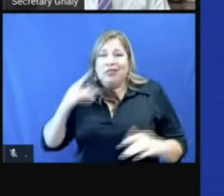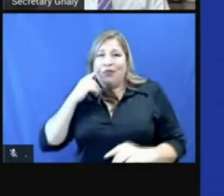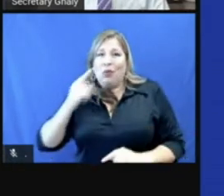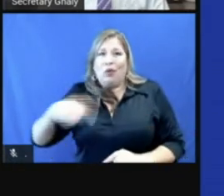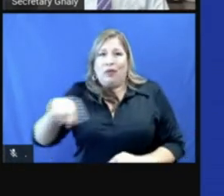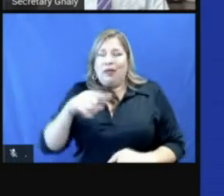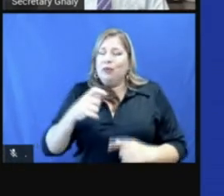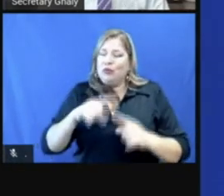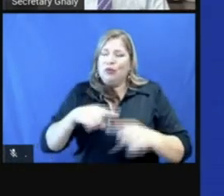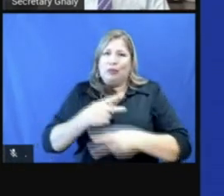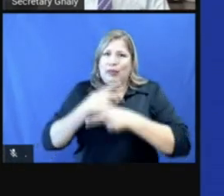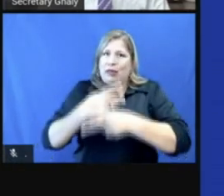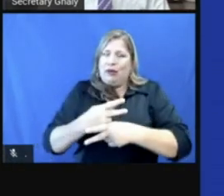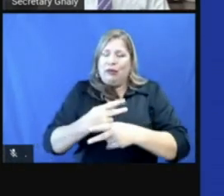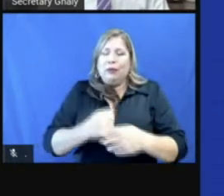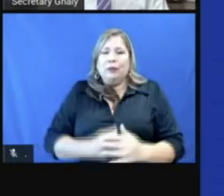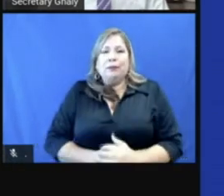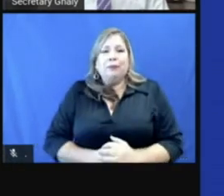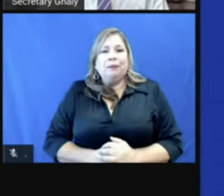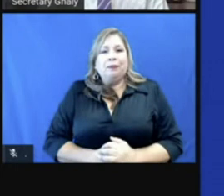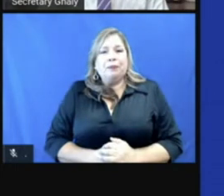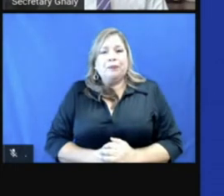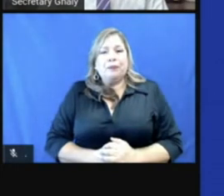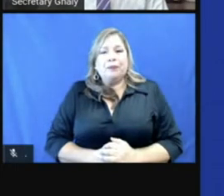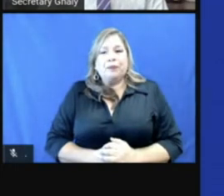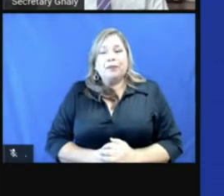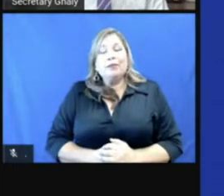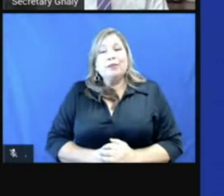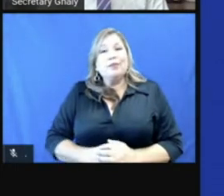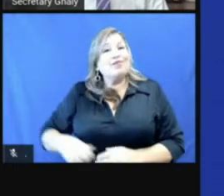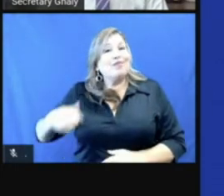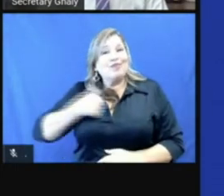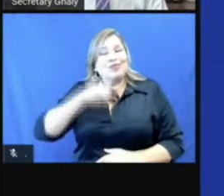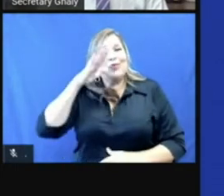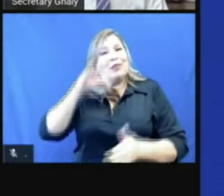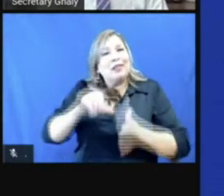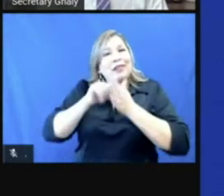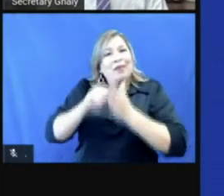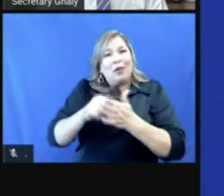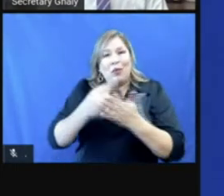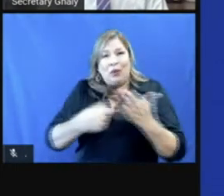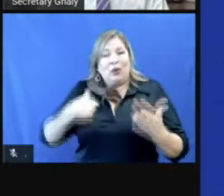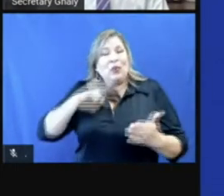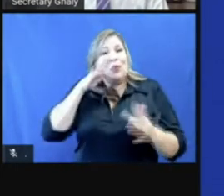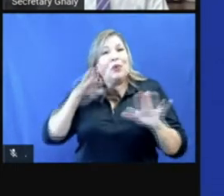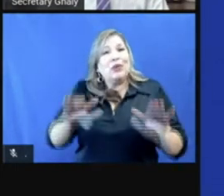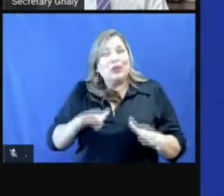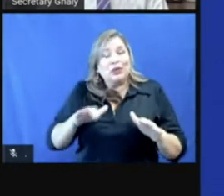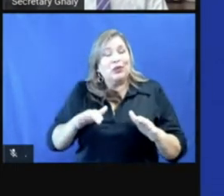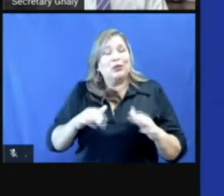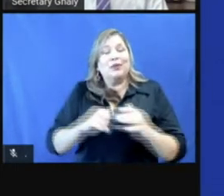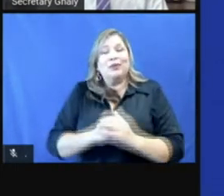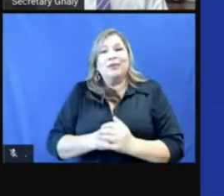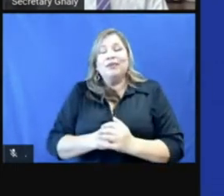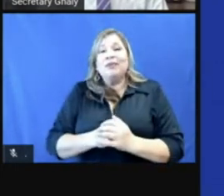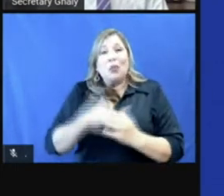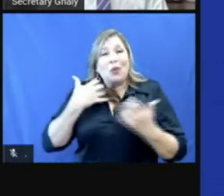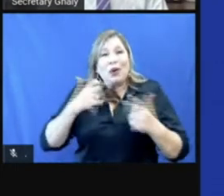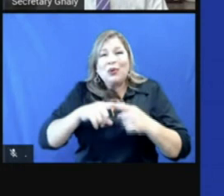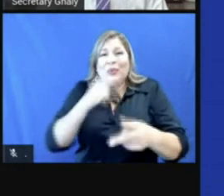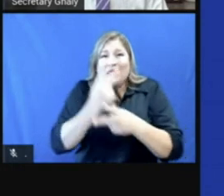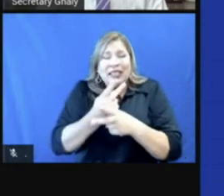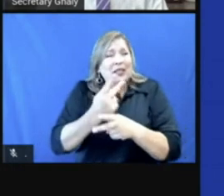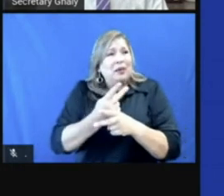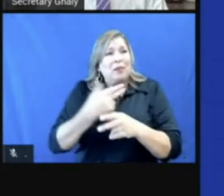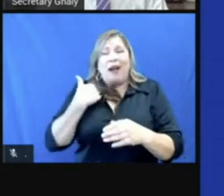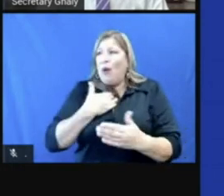So again, it's always important to emphasize what we can do to make a difference, to keep our schools open, to keep that economy